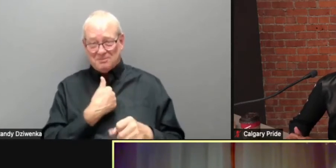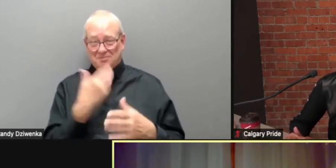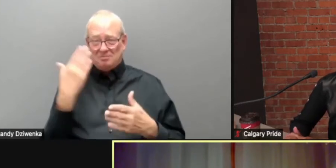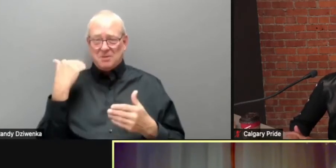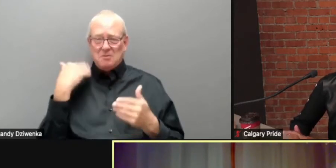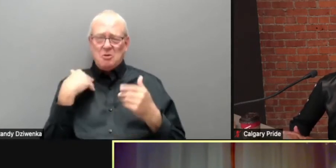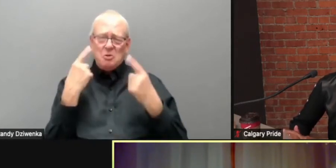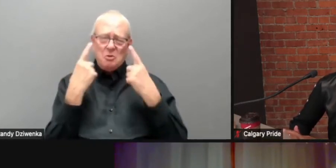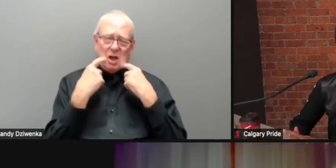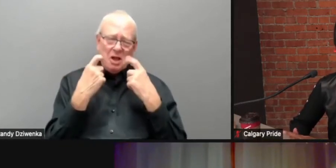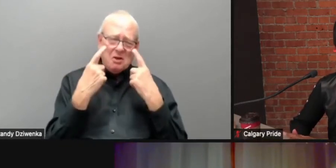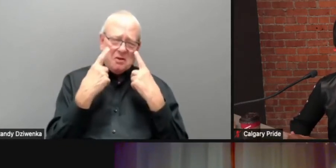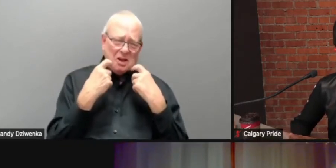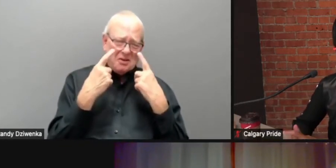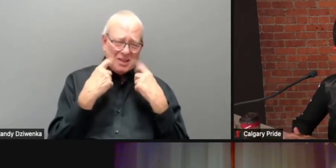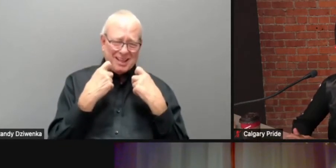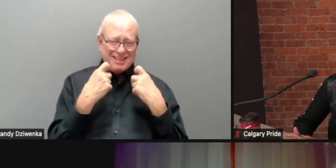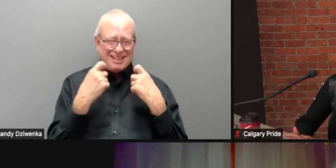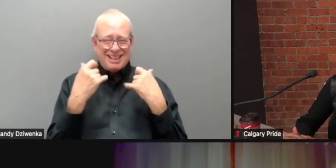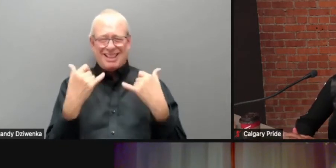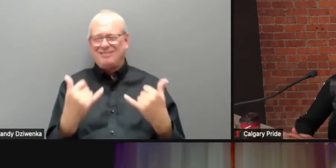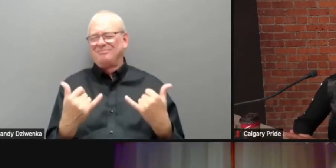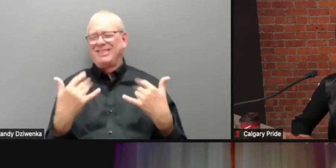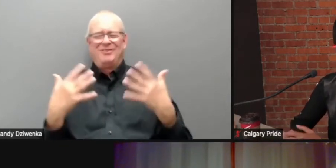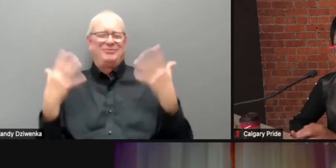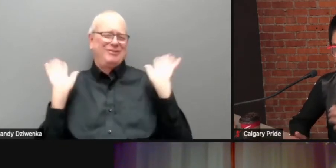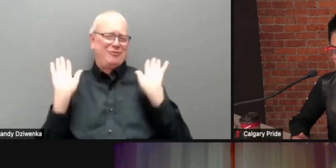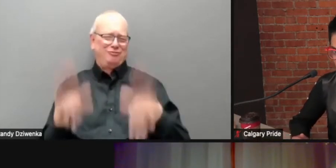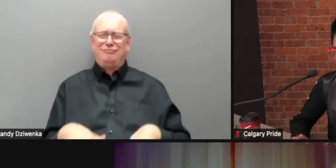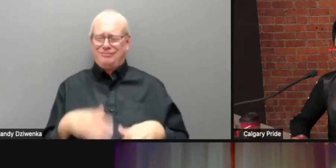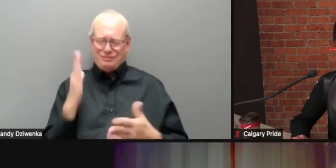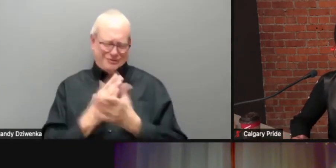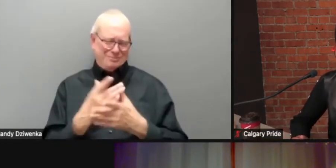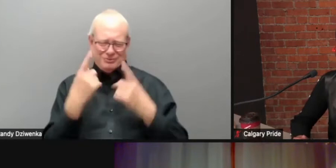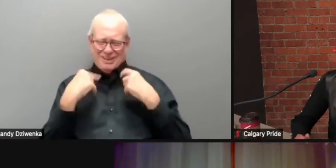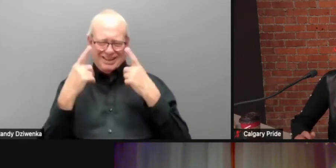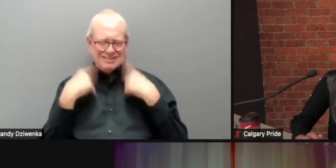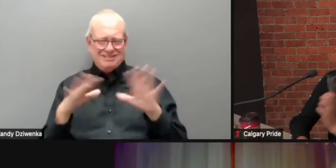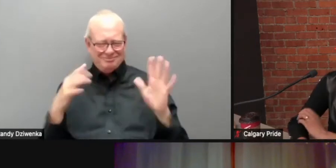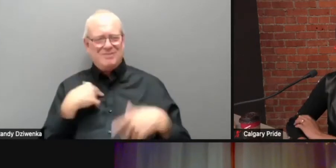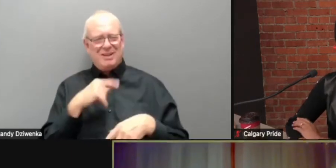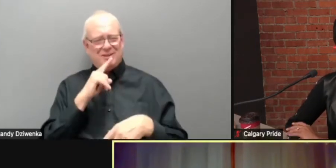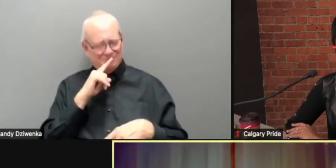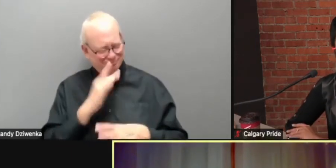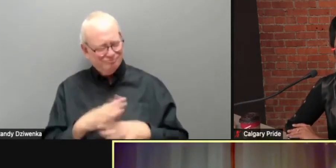after this. I love that. I'm going to take that on too from my side.